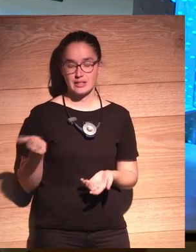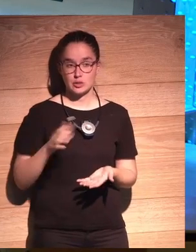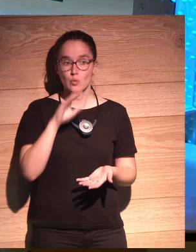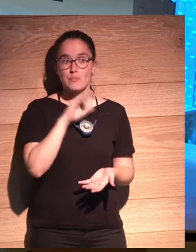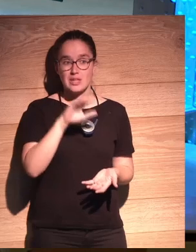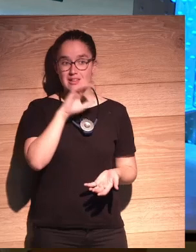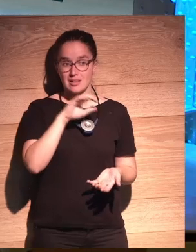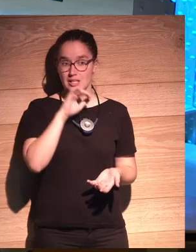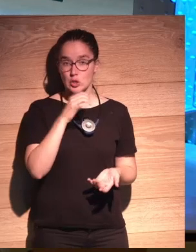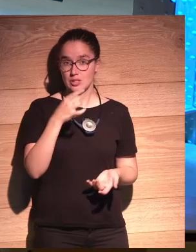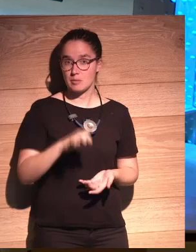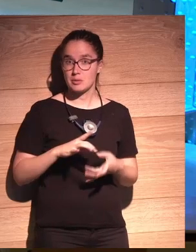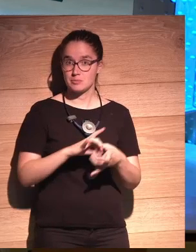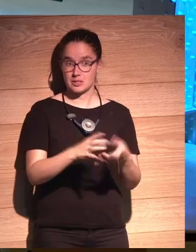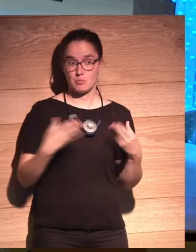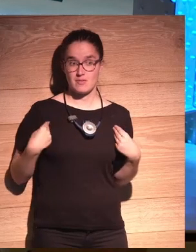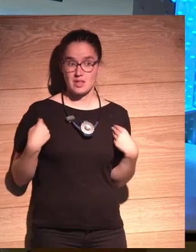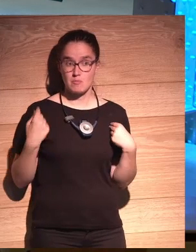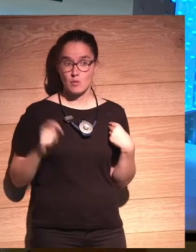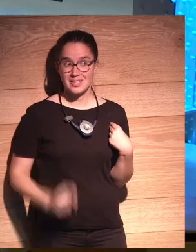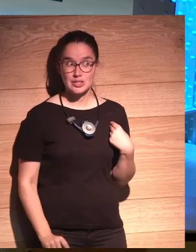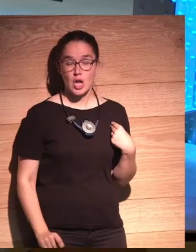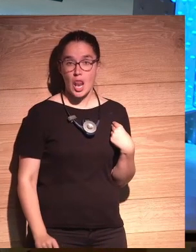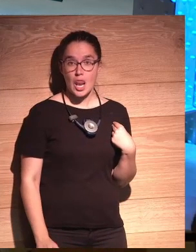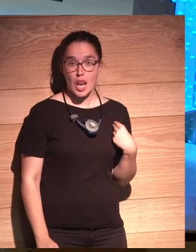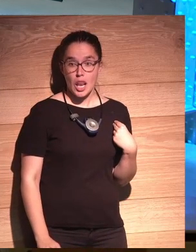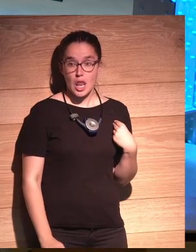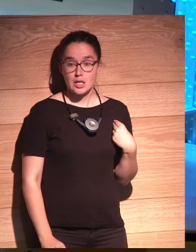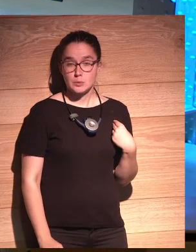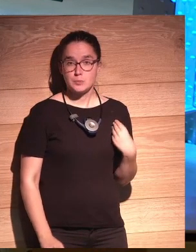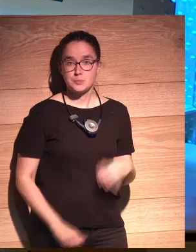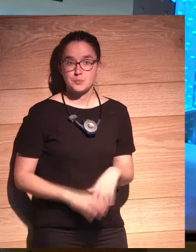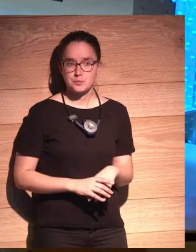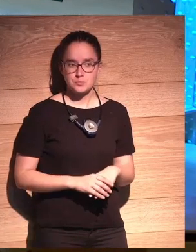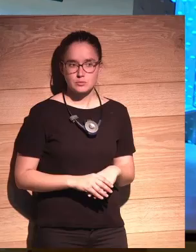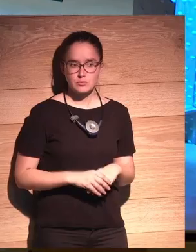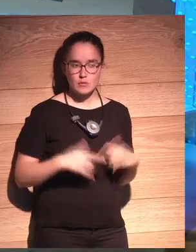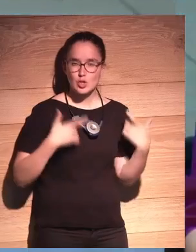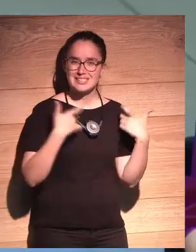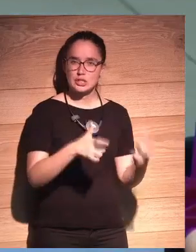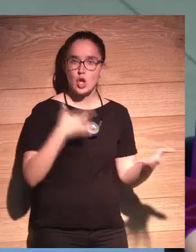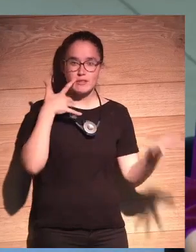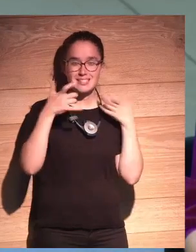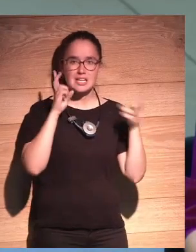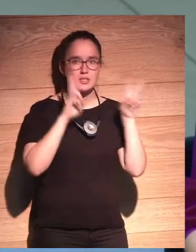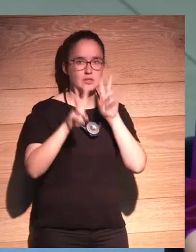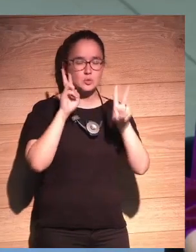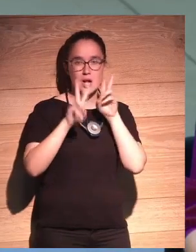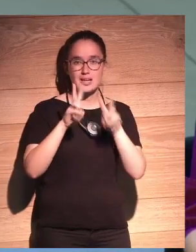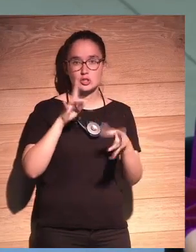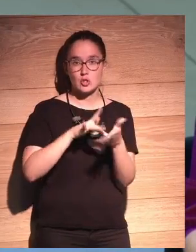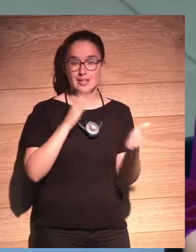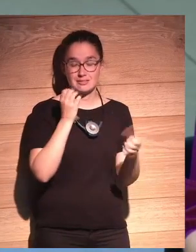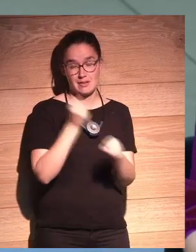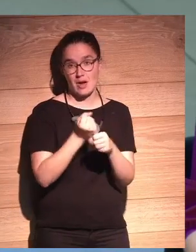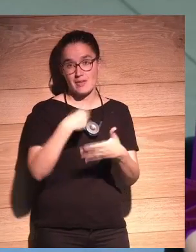just came into my hands by chance. This also has to do with my professional career. I come from